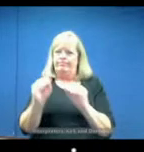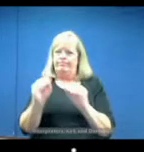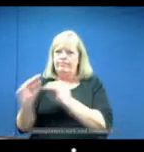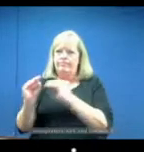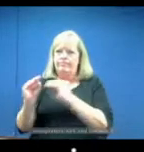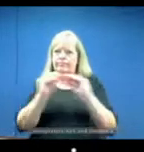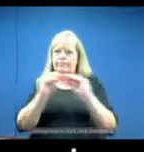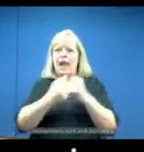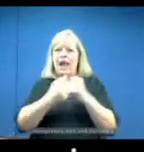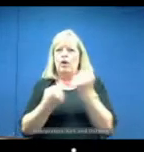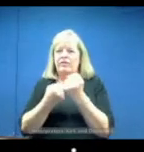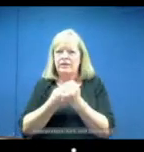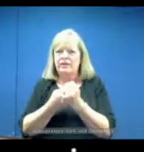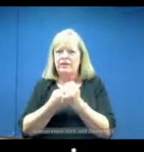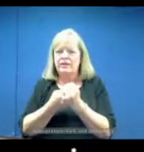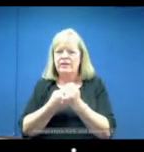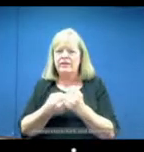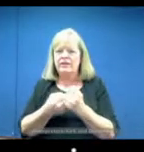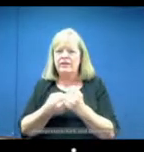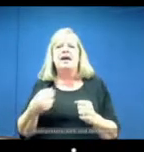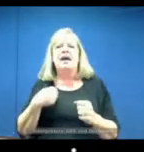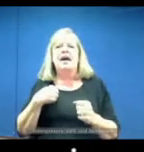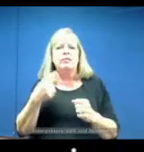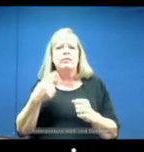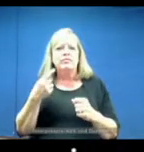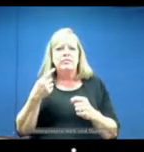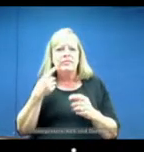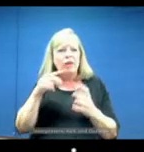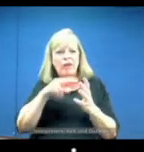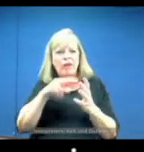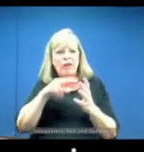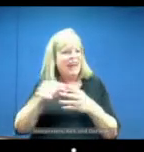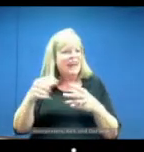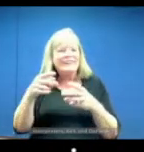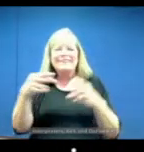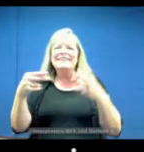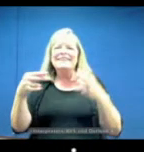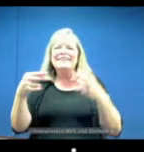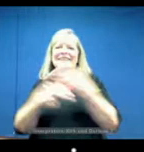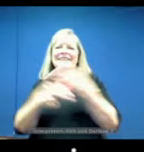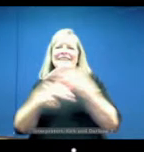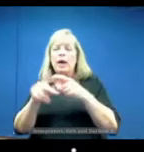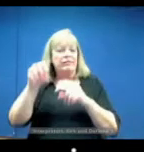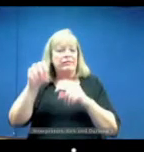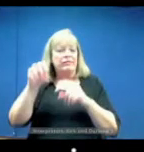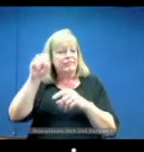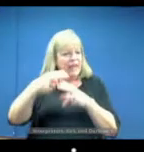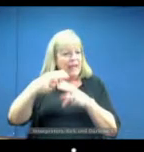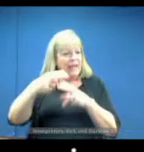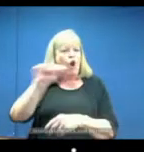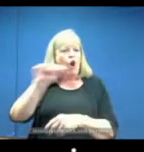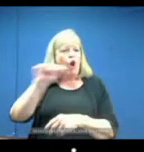Here my notes say, take a moment to read the slide. But the cities are Austin,